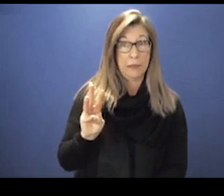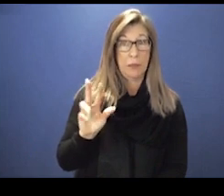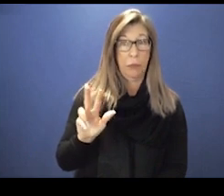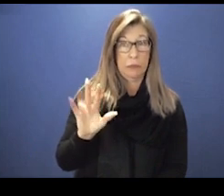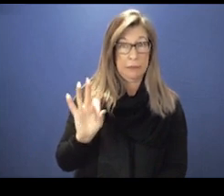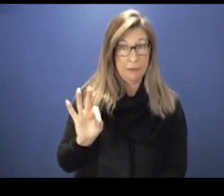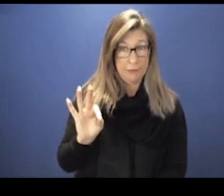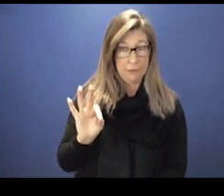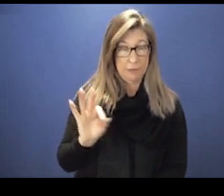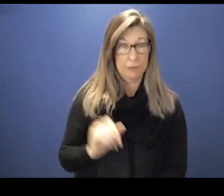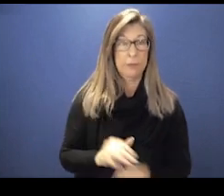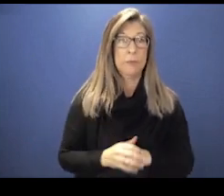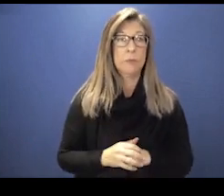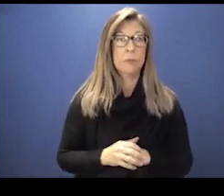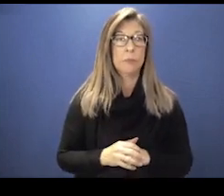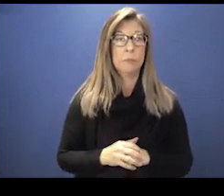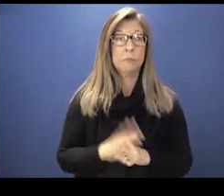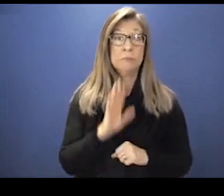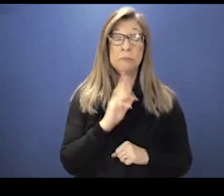1-800-280-2639.